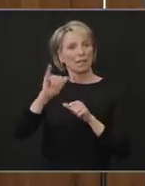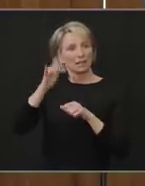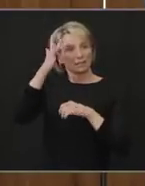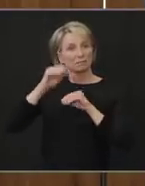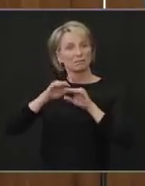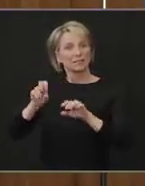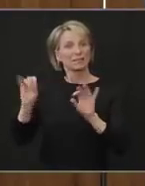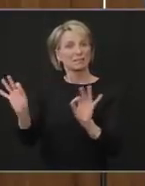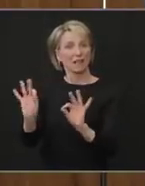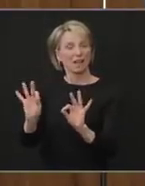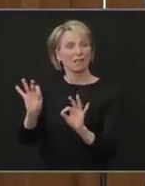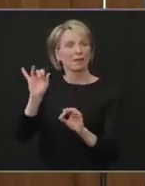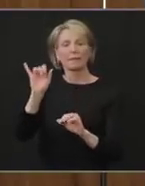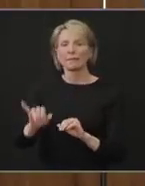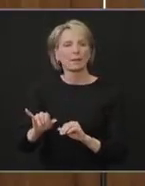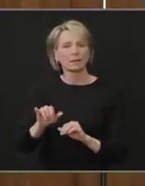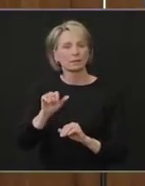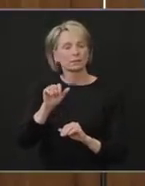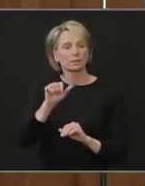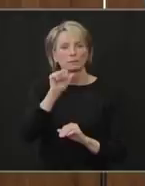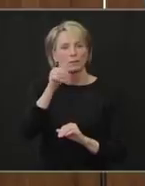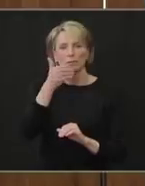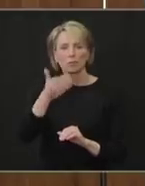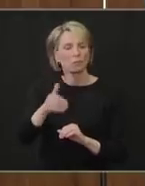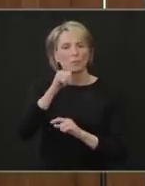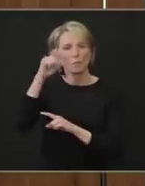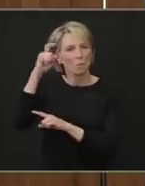and, in fact, unconscionable.